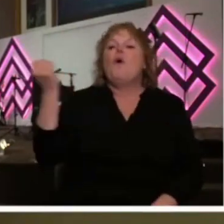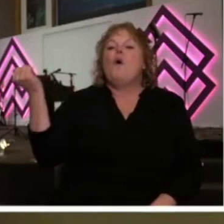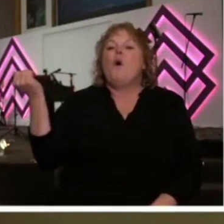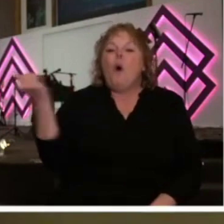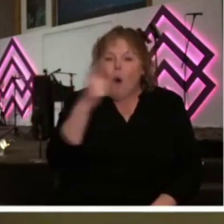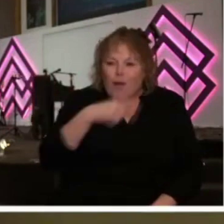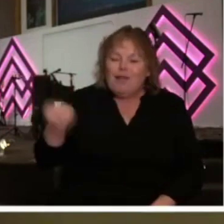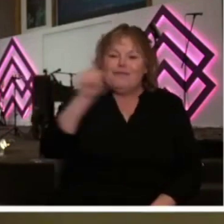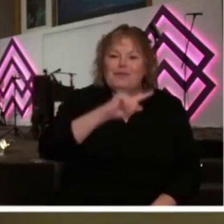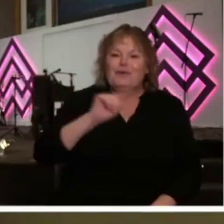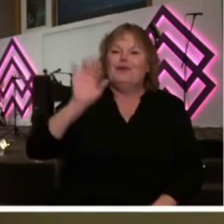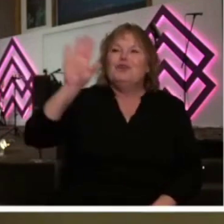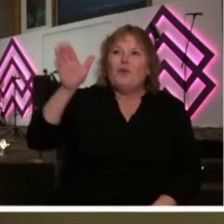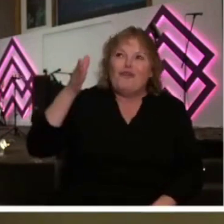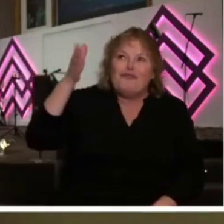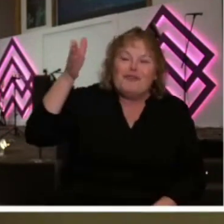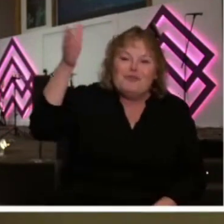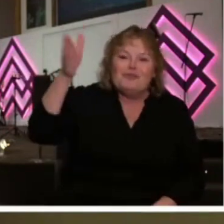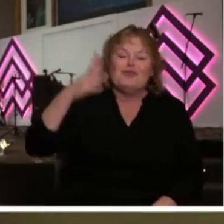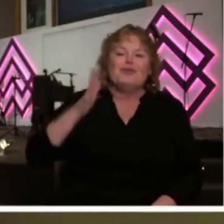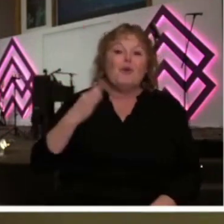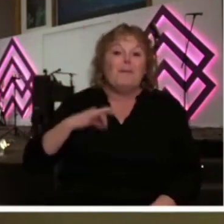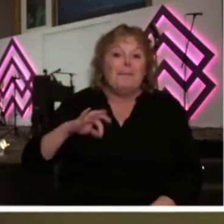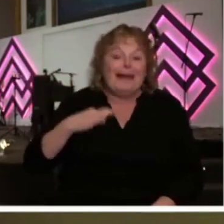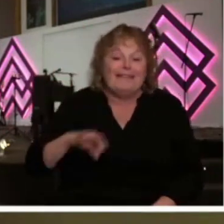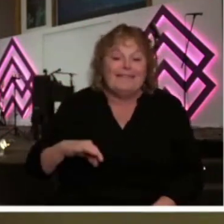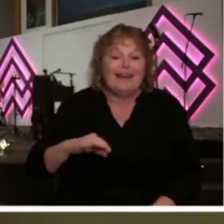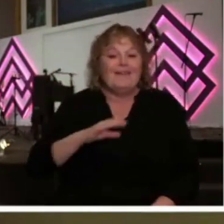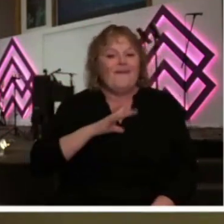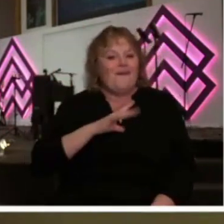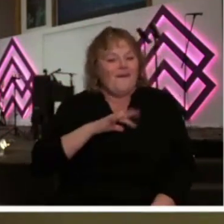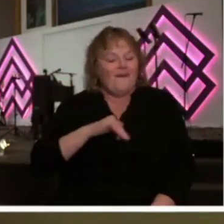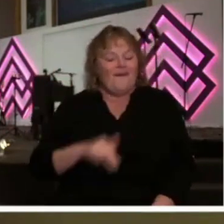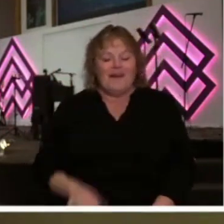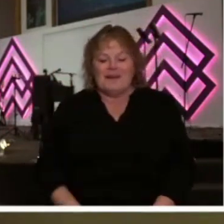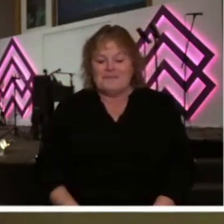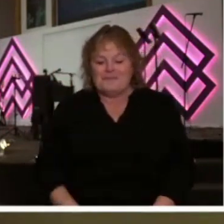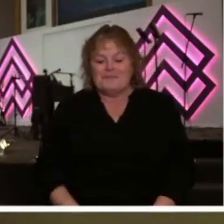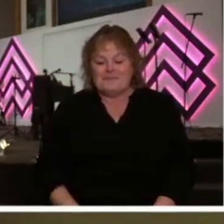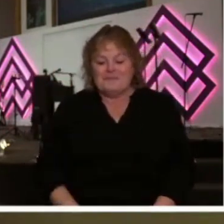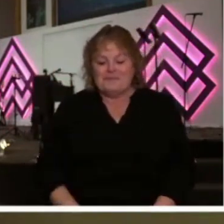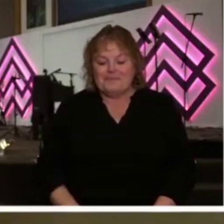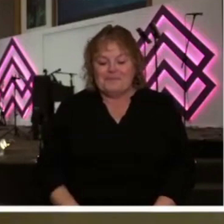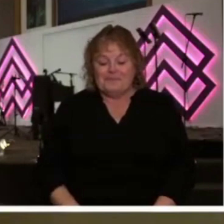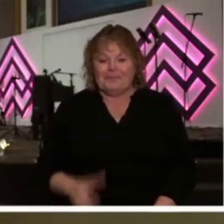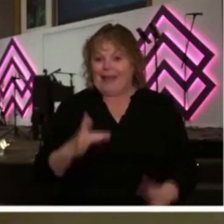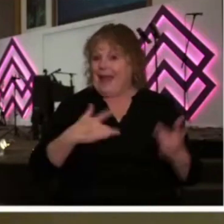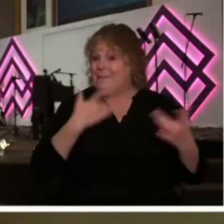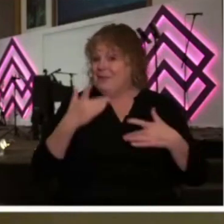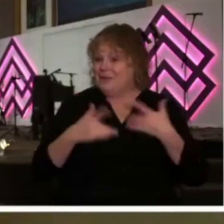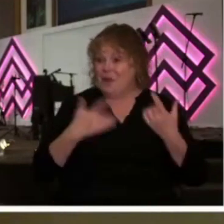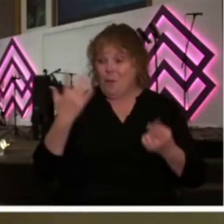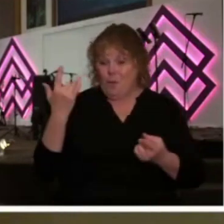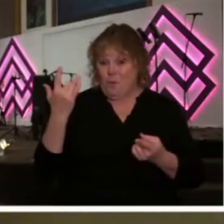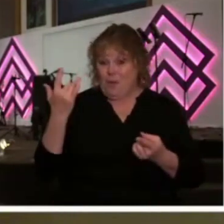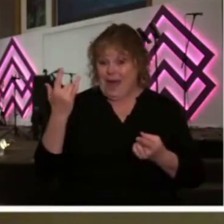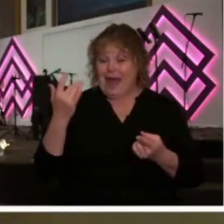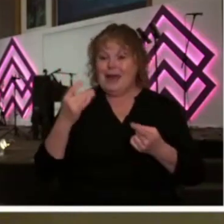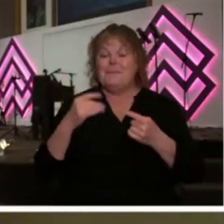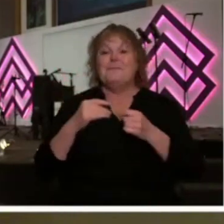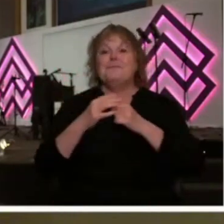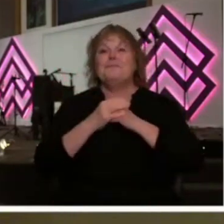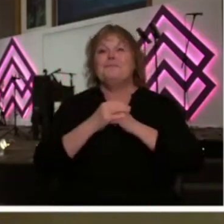benefit and plans for a glorious future. Because the reason I'm enthusiastic is the